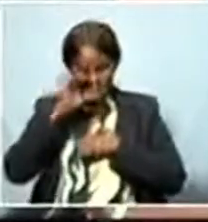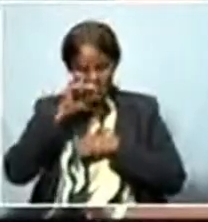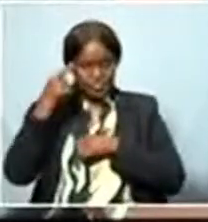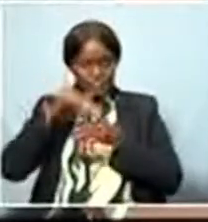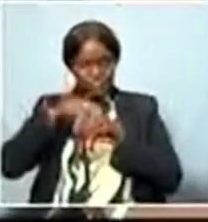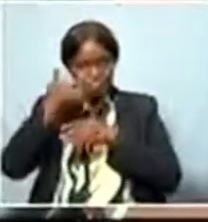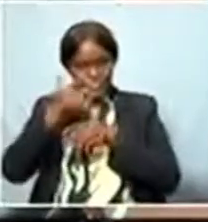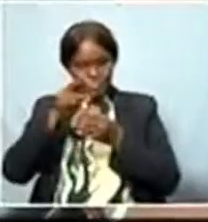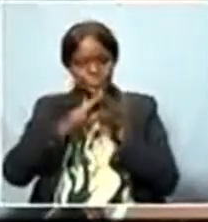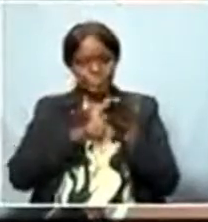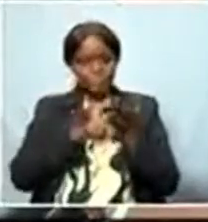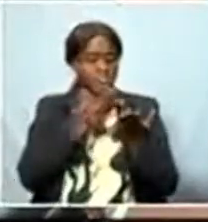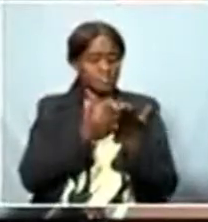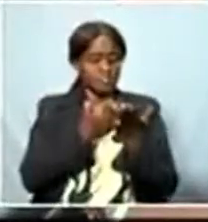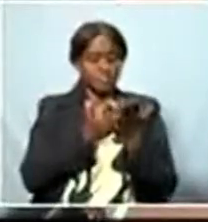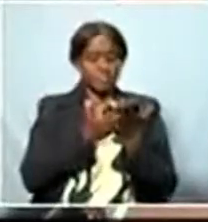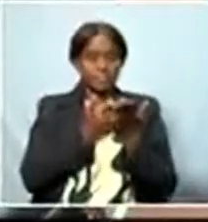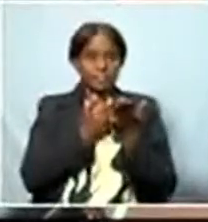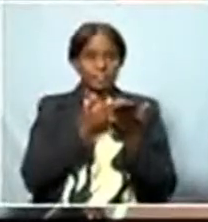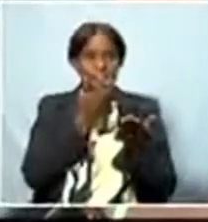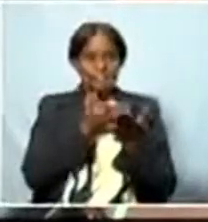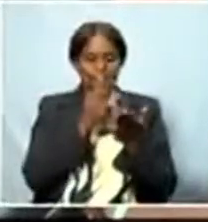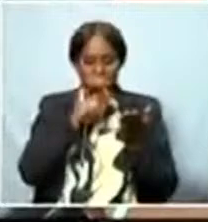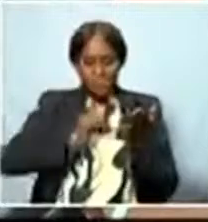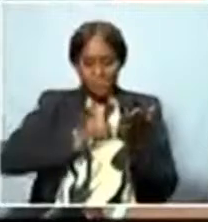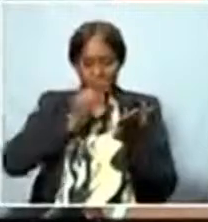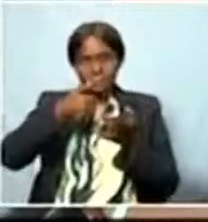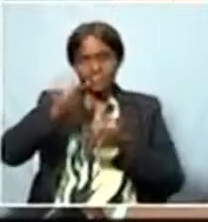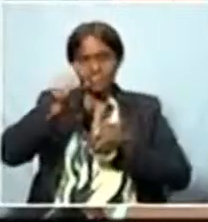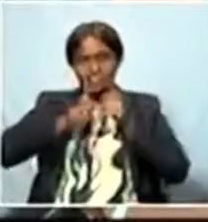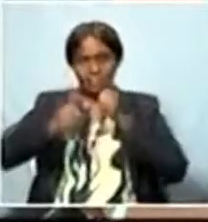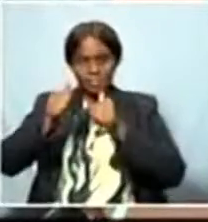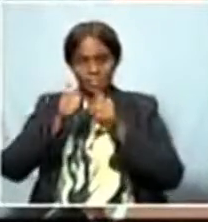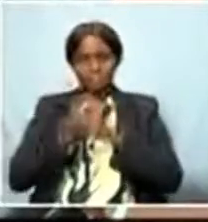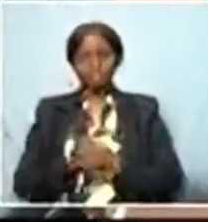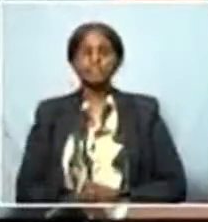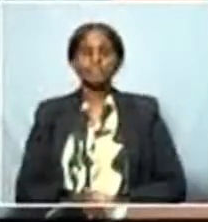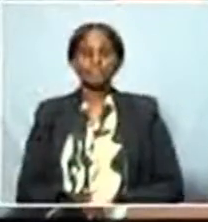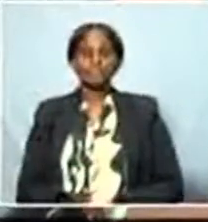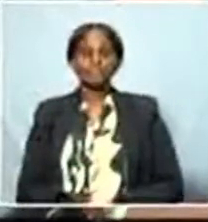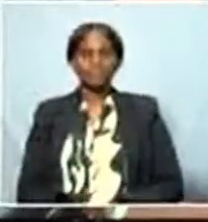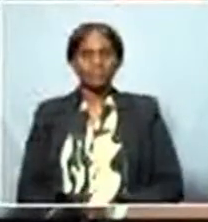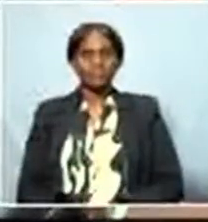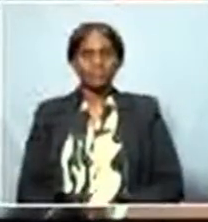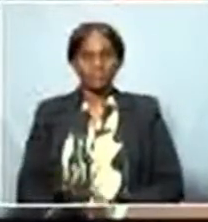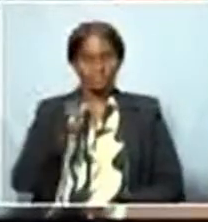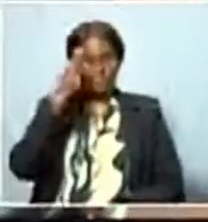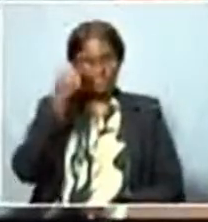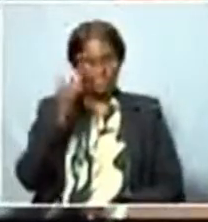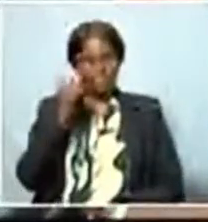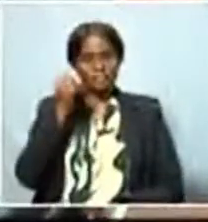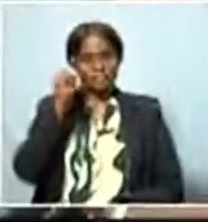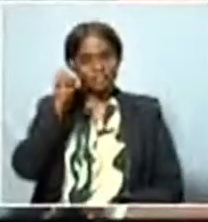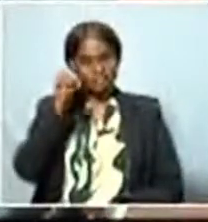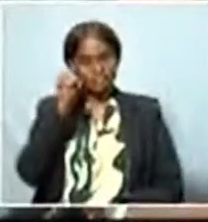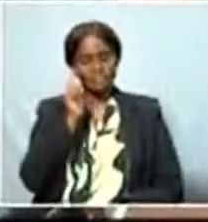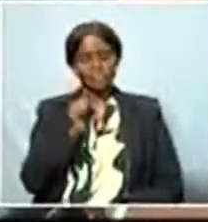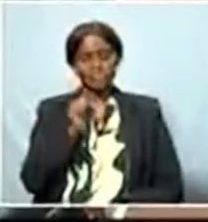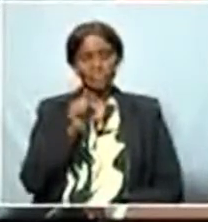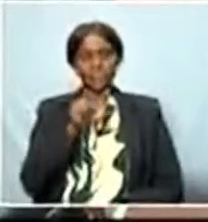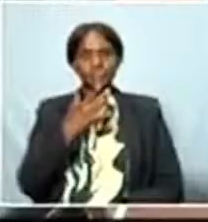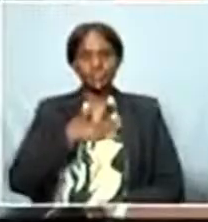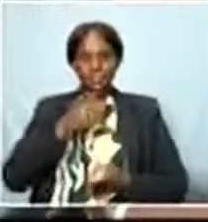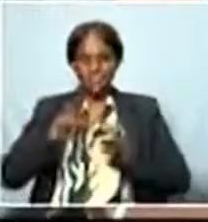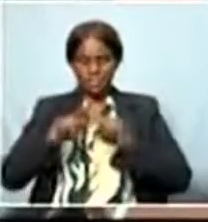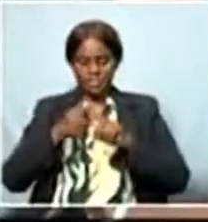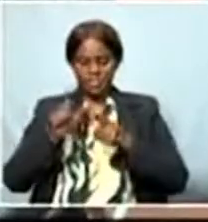the reports are ideally owned by yourselves. That's right. And I think that where my colleague